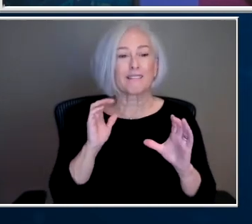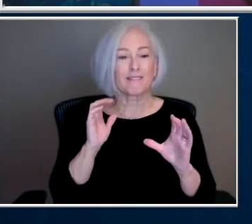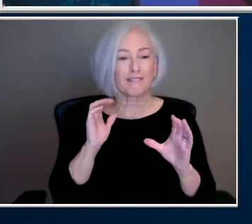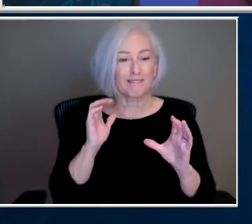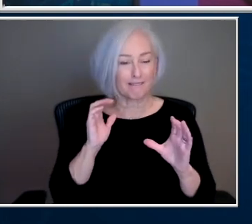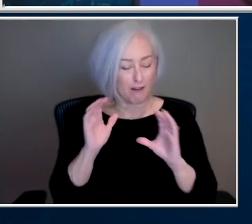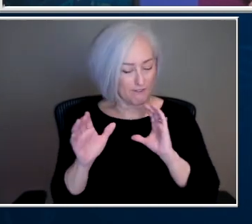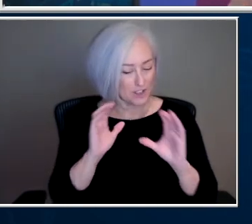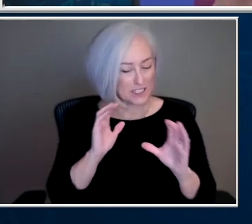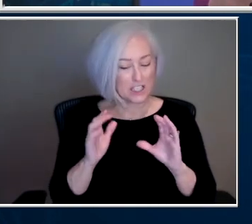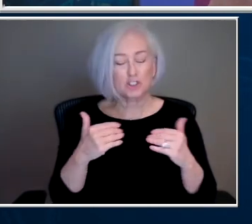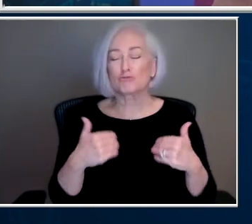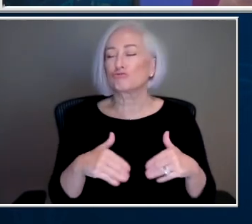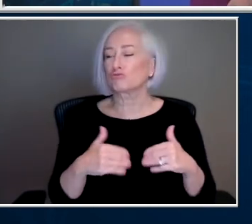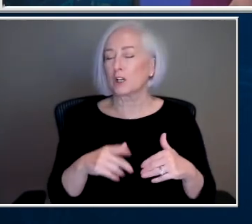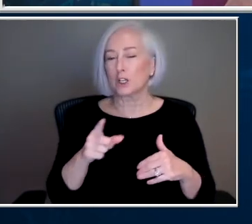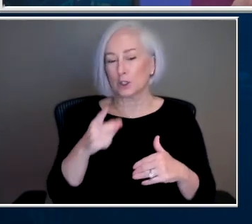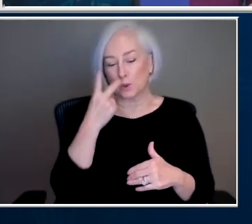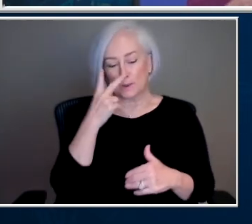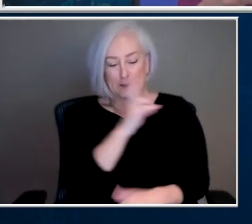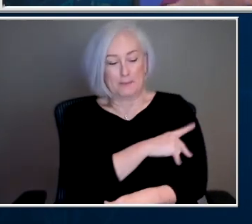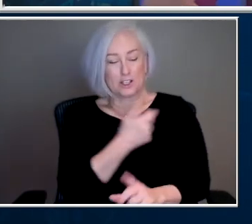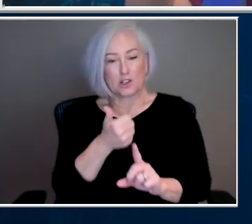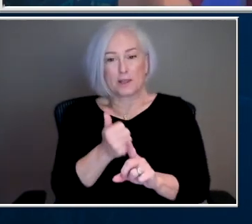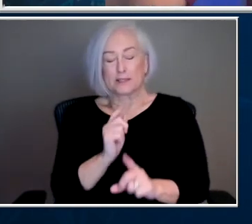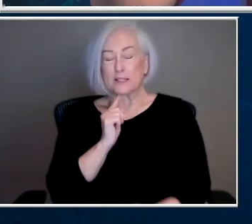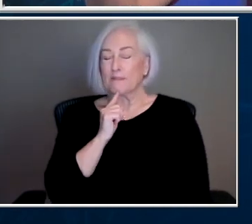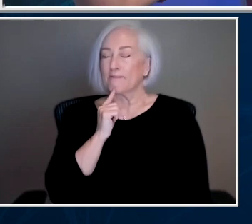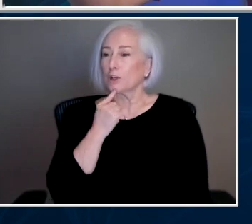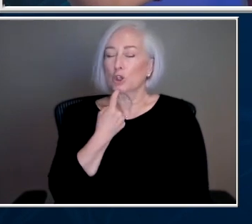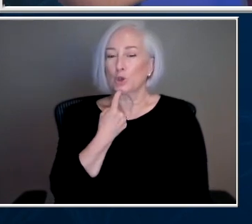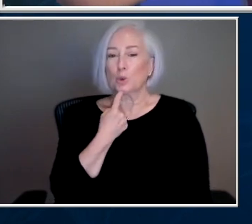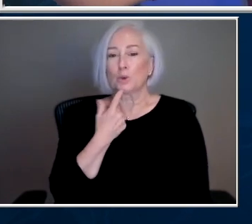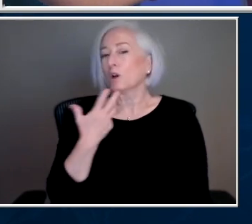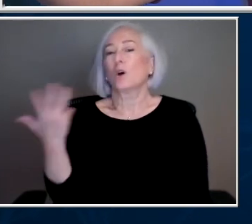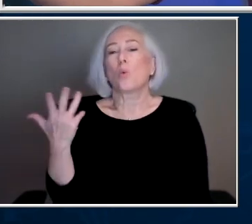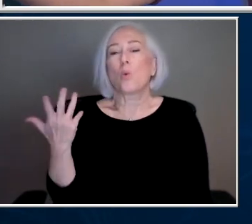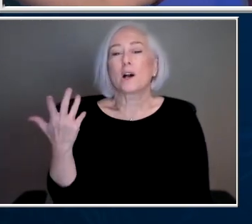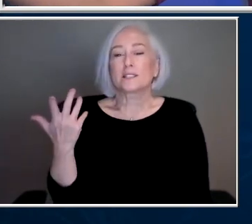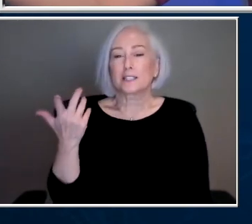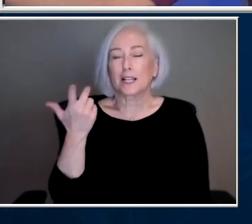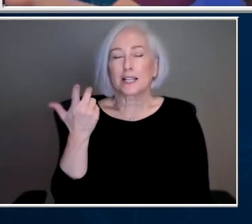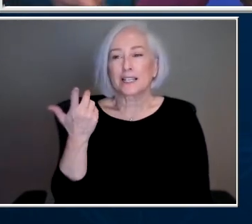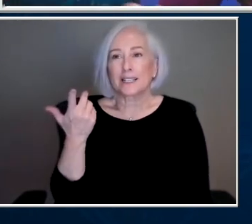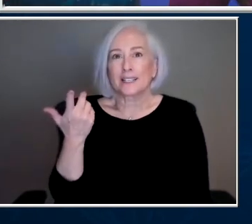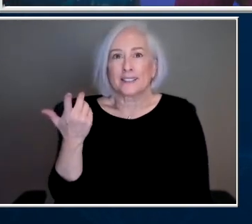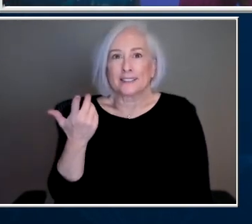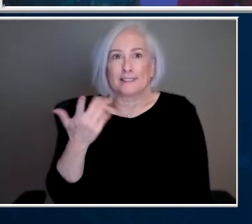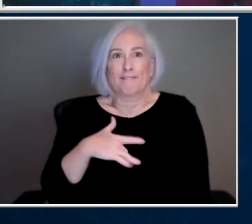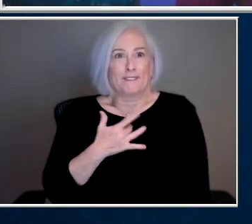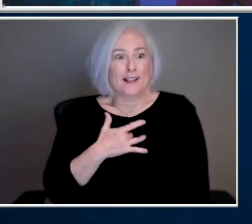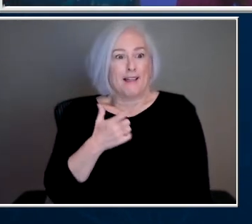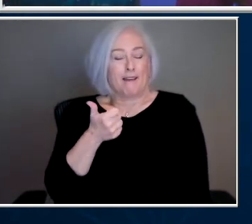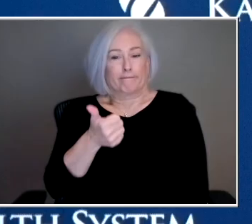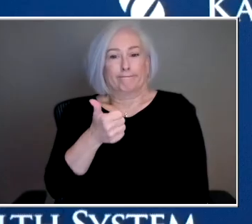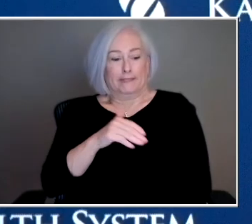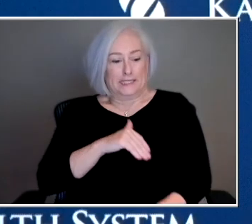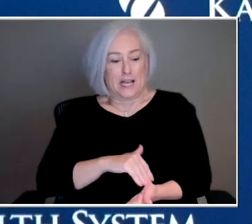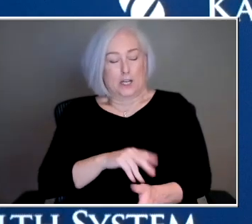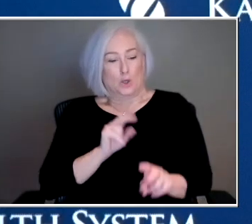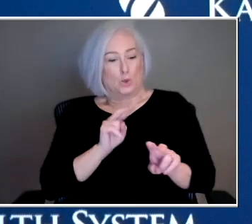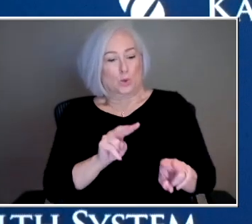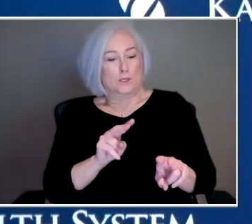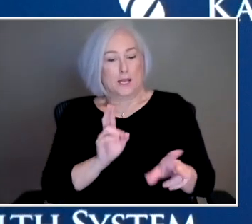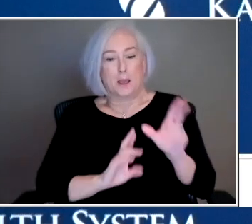and what's it like as a doctor to see these people continuing on their journey with long COVID? Yeah, I mean,